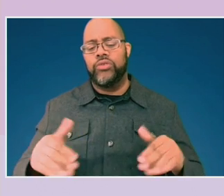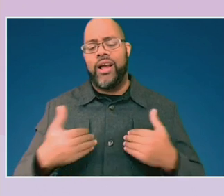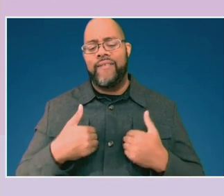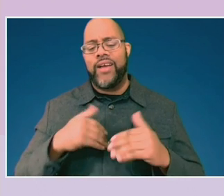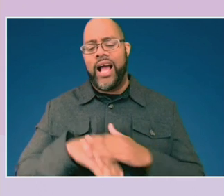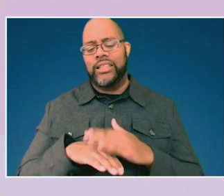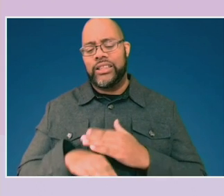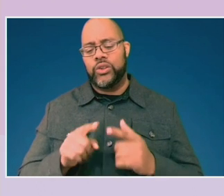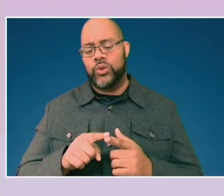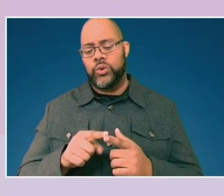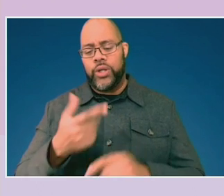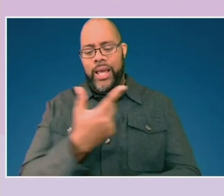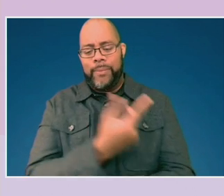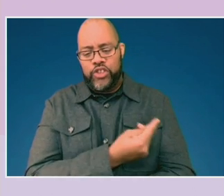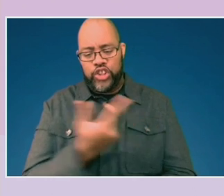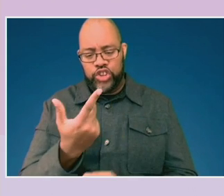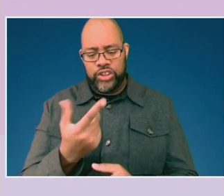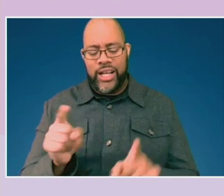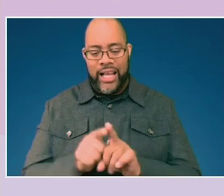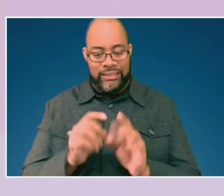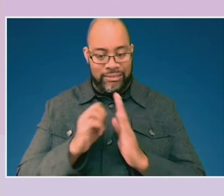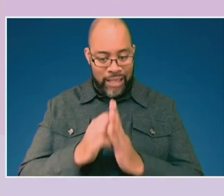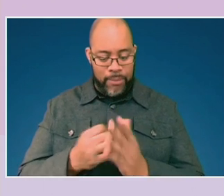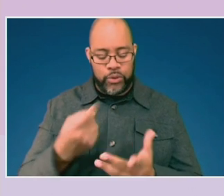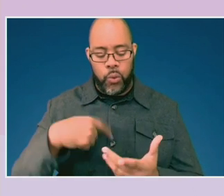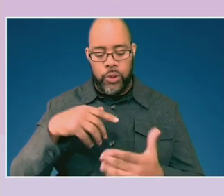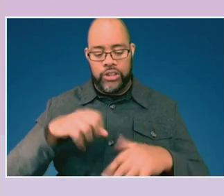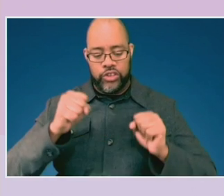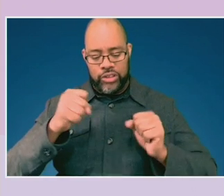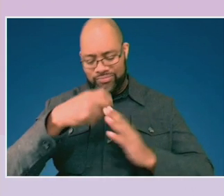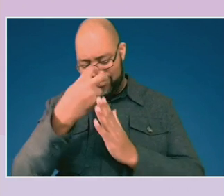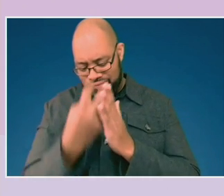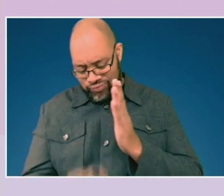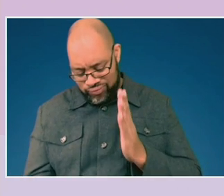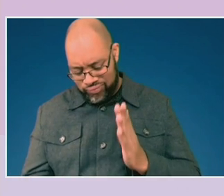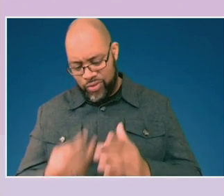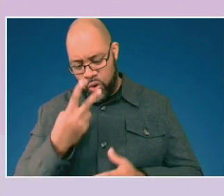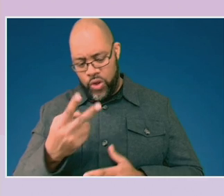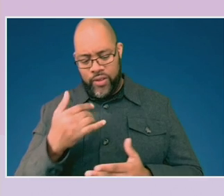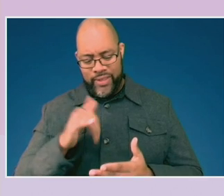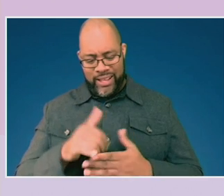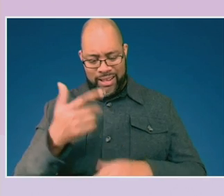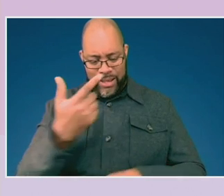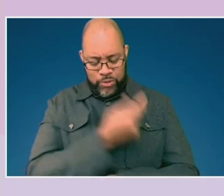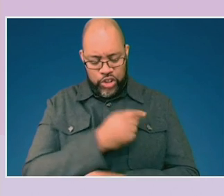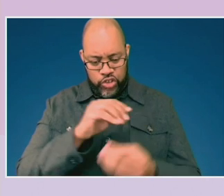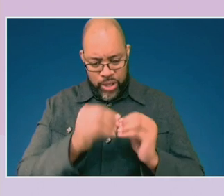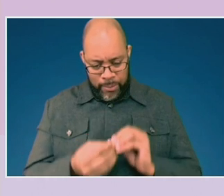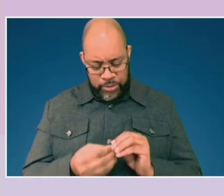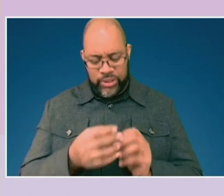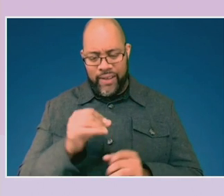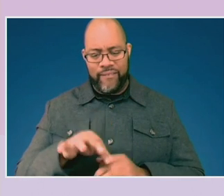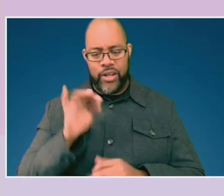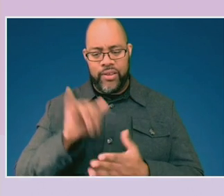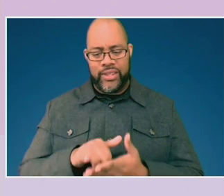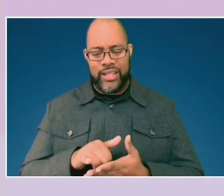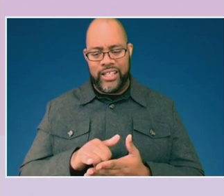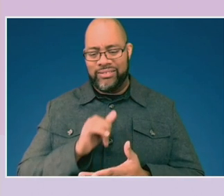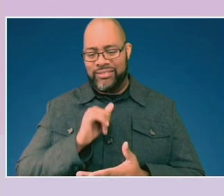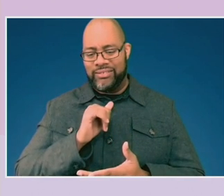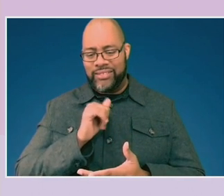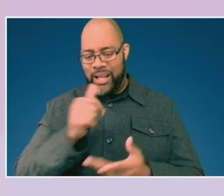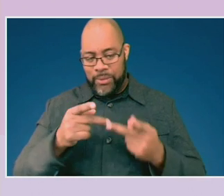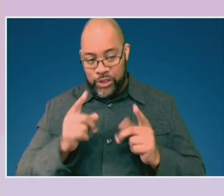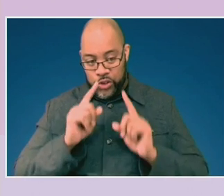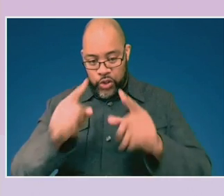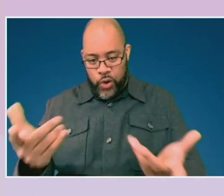to immunizations, as an example. And so we took a deep dive into look at our immunization numbers and found that there just weren't places to go